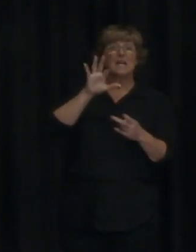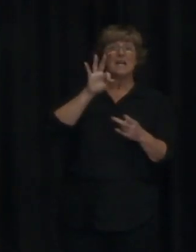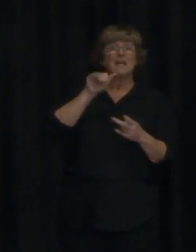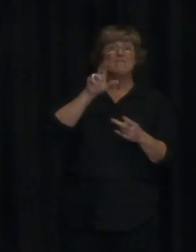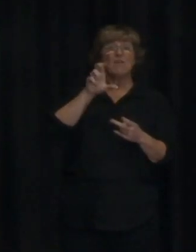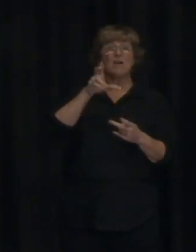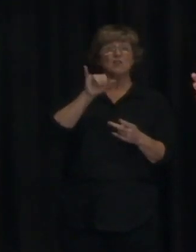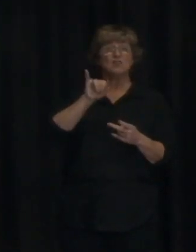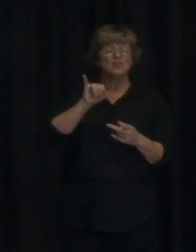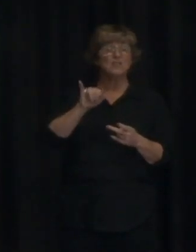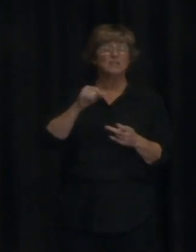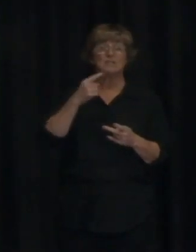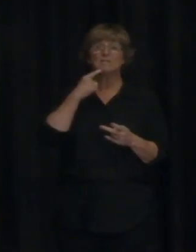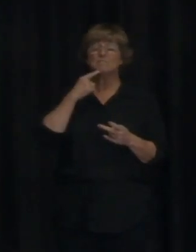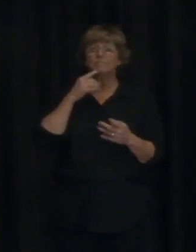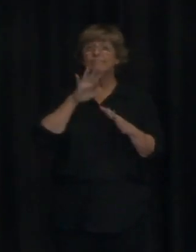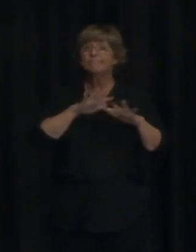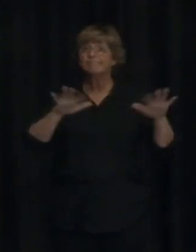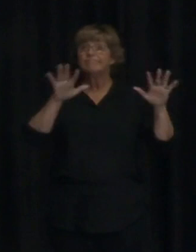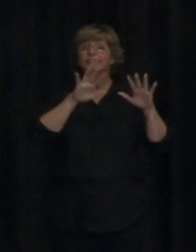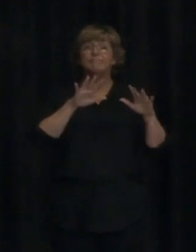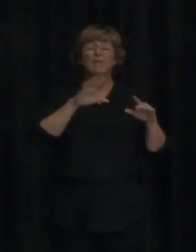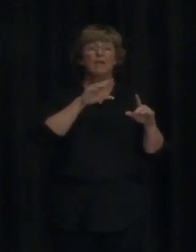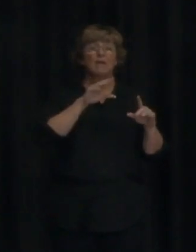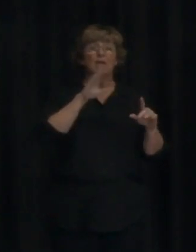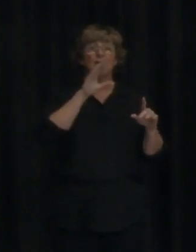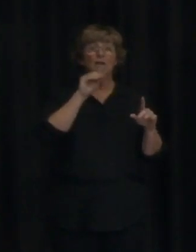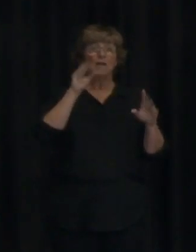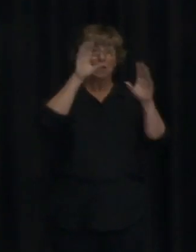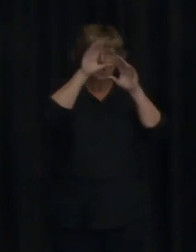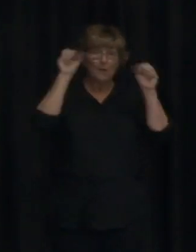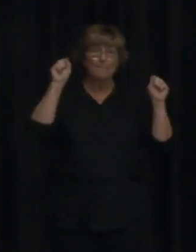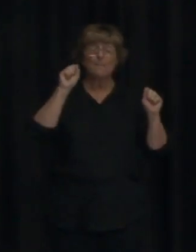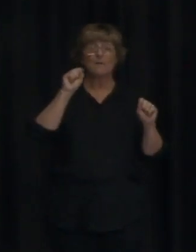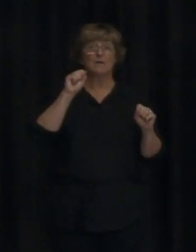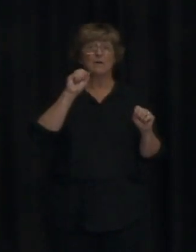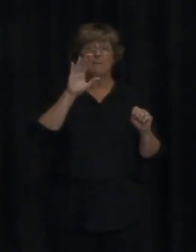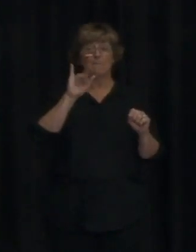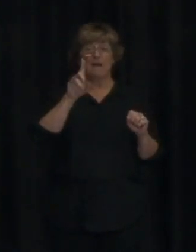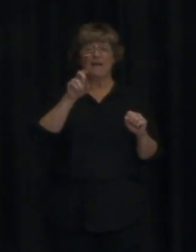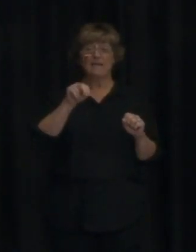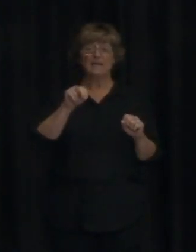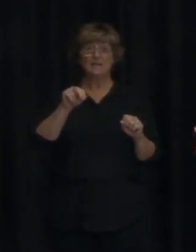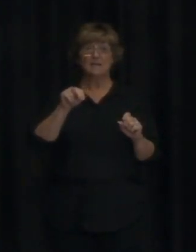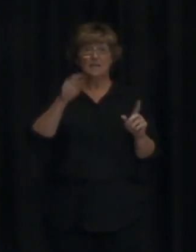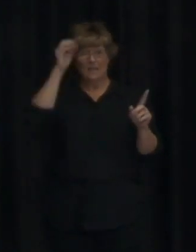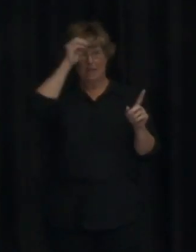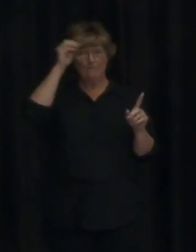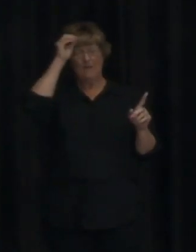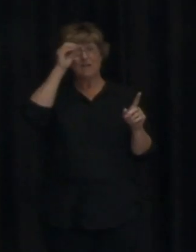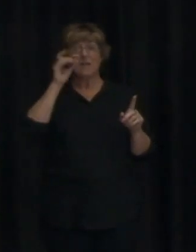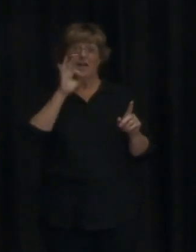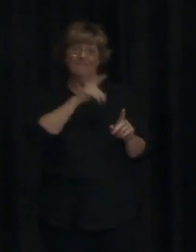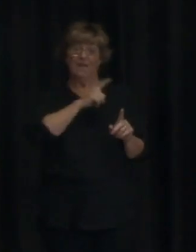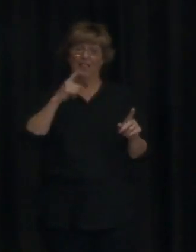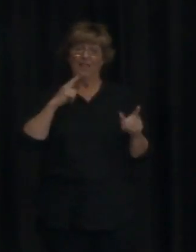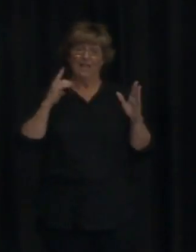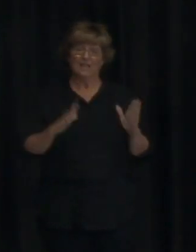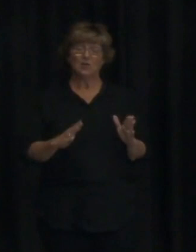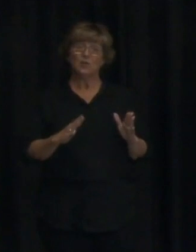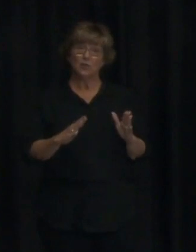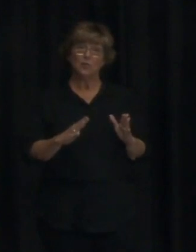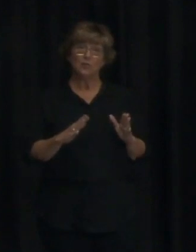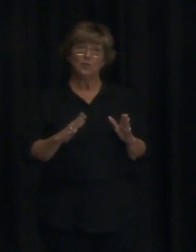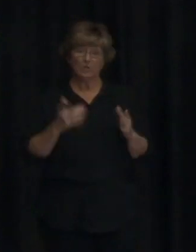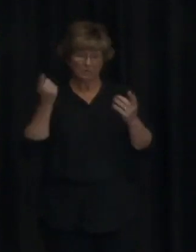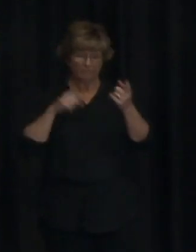and experts around the globe, including the opinion of President Joe Biden. And it is the opinion, collectively, the legislature, at least on the basis